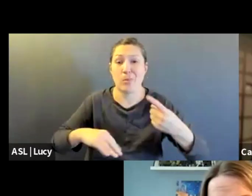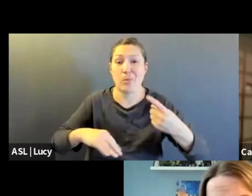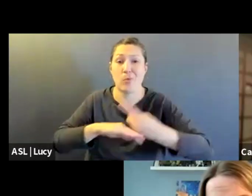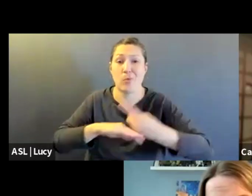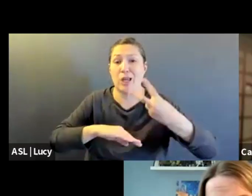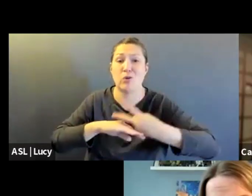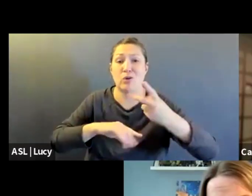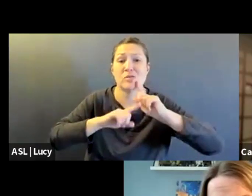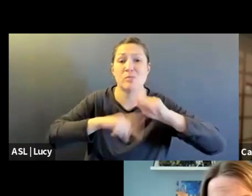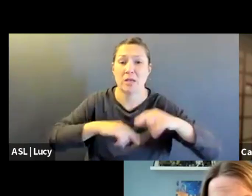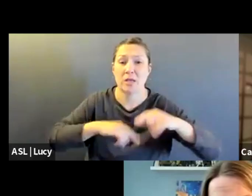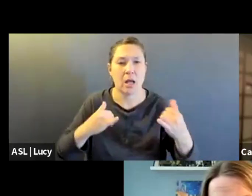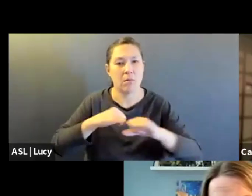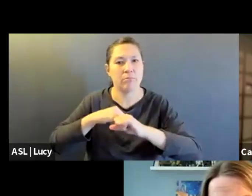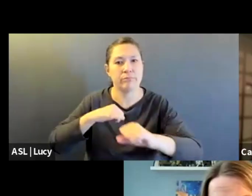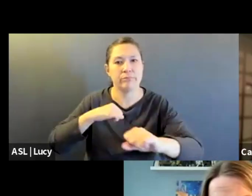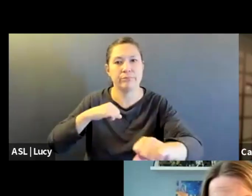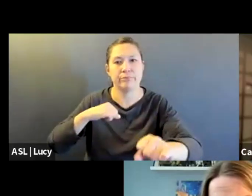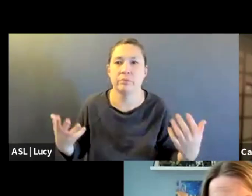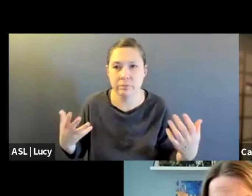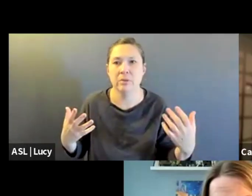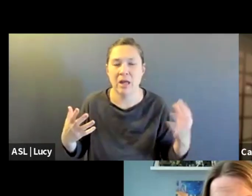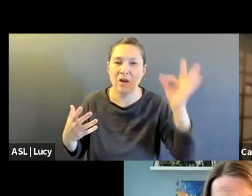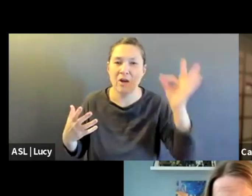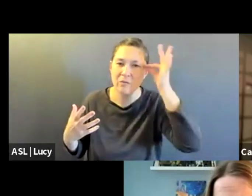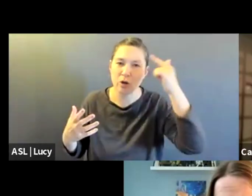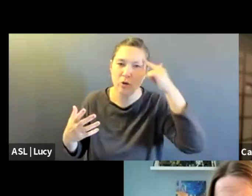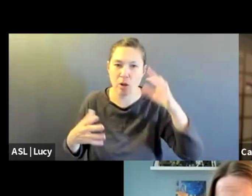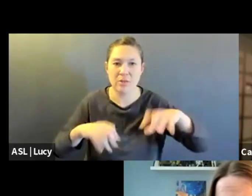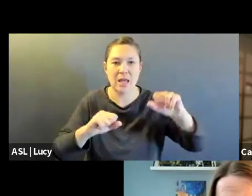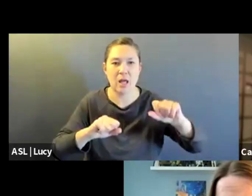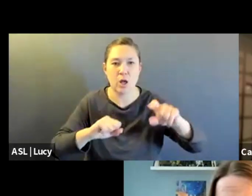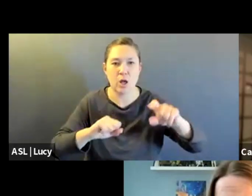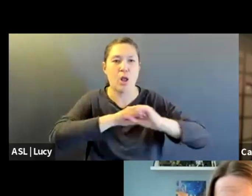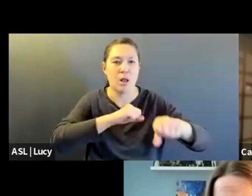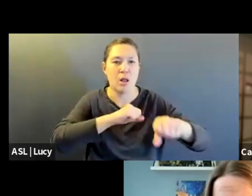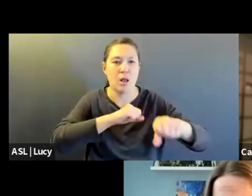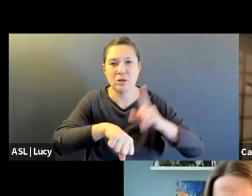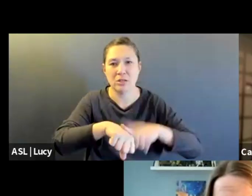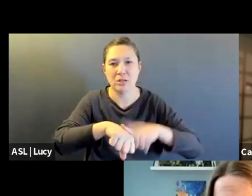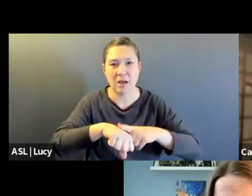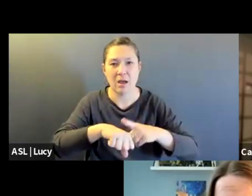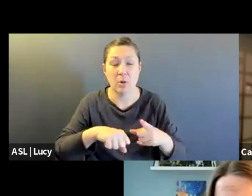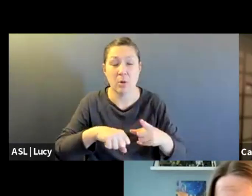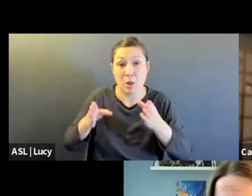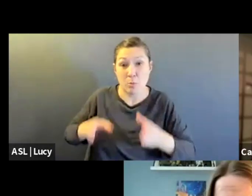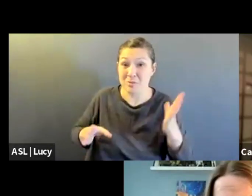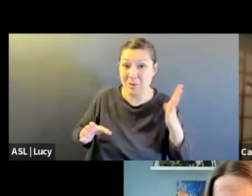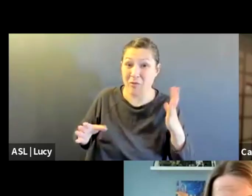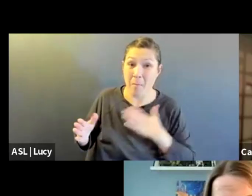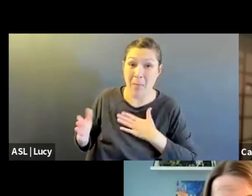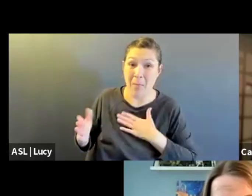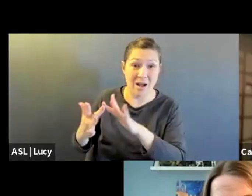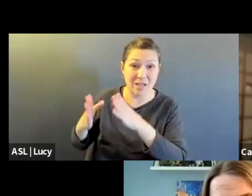expectation that a lot of interactions with the federal government will take a lot longer, or that person you had previously thought